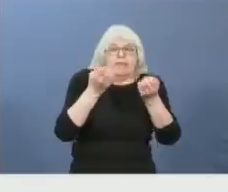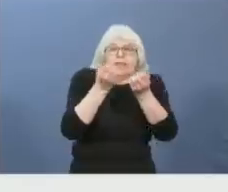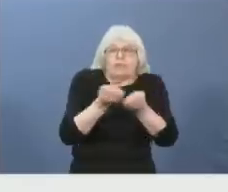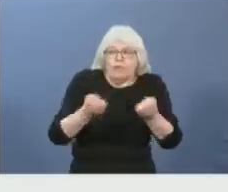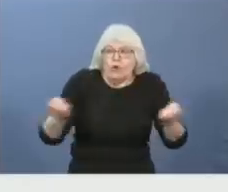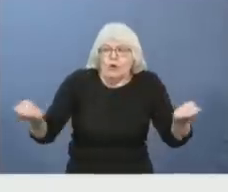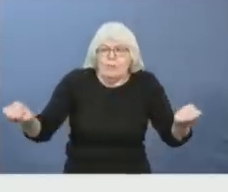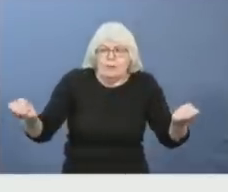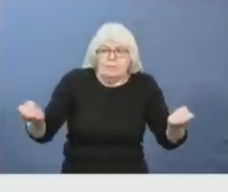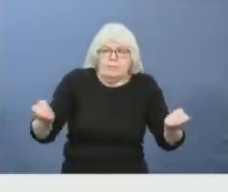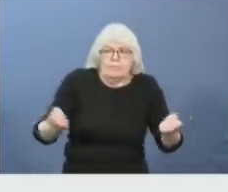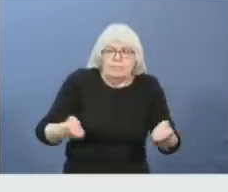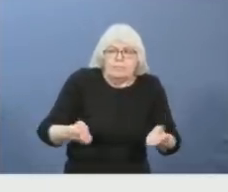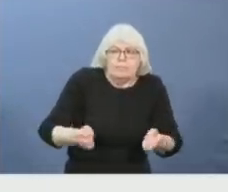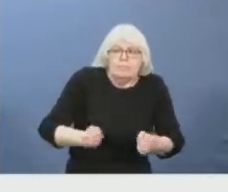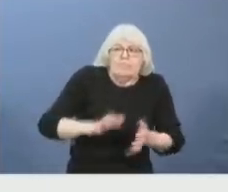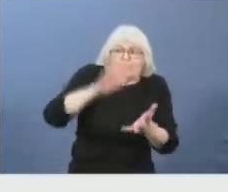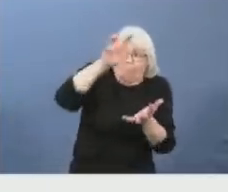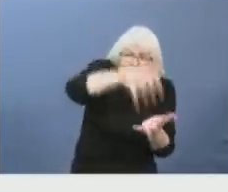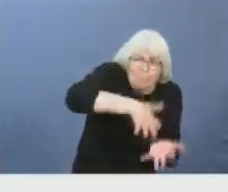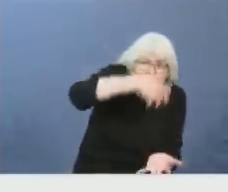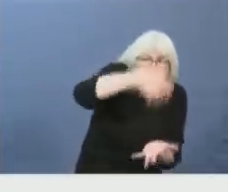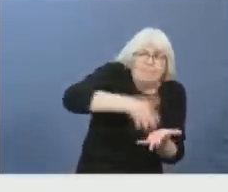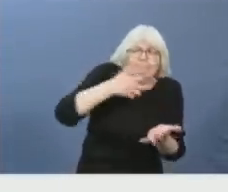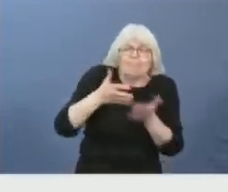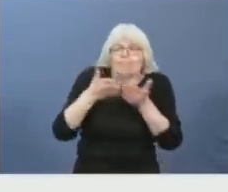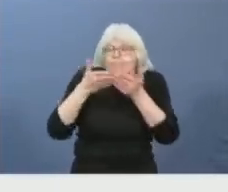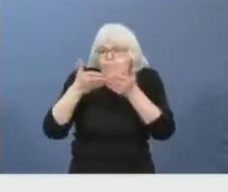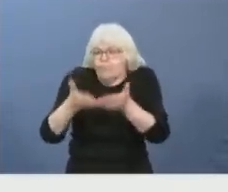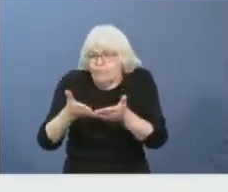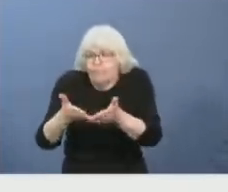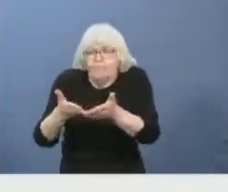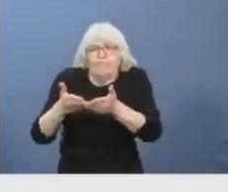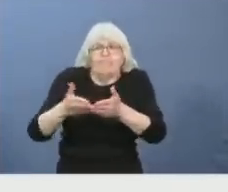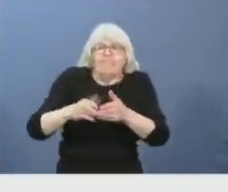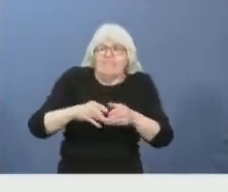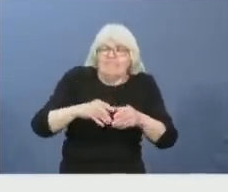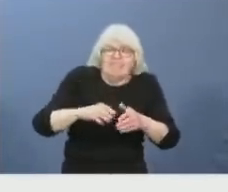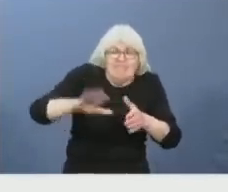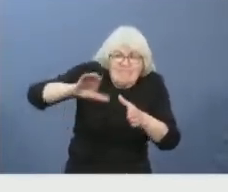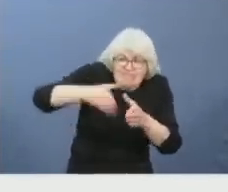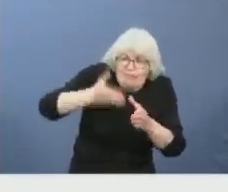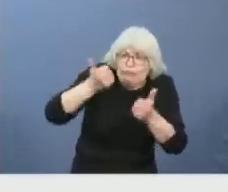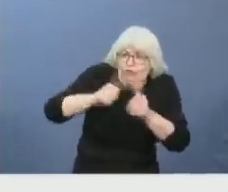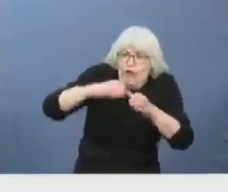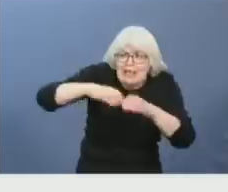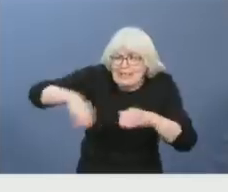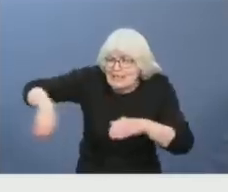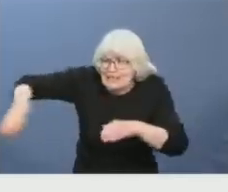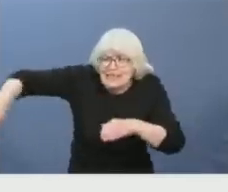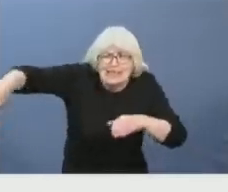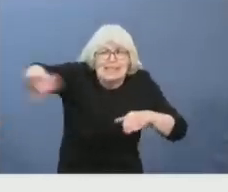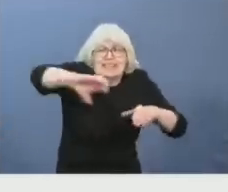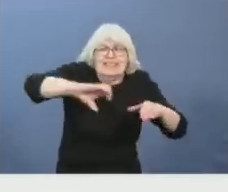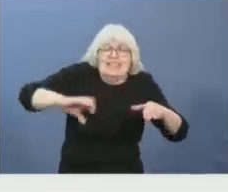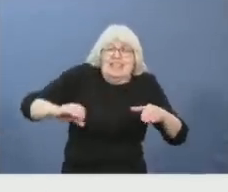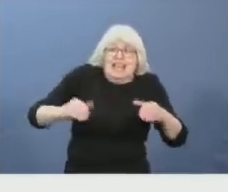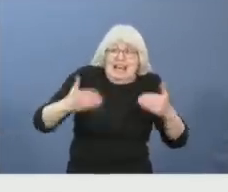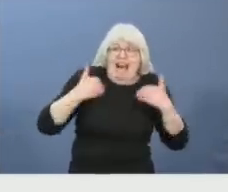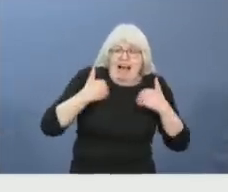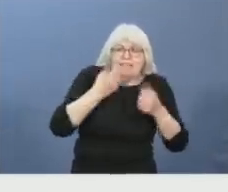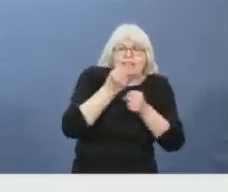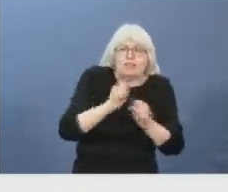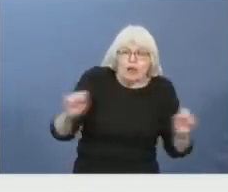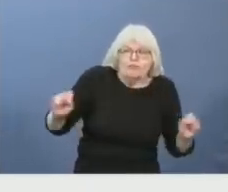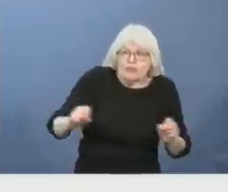bulldozers and forestry equipment that are helping to reinforce and start to establish containment lines where it's safe to do so on that fire. But